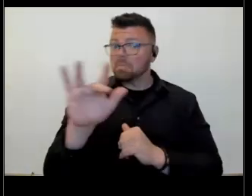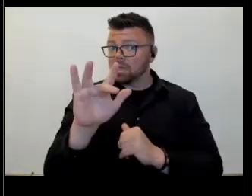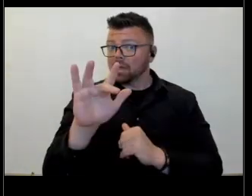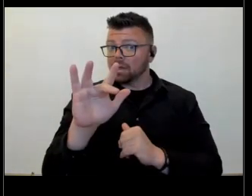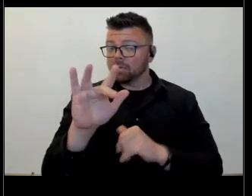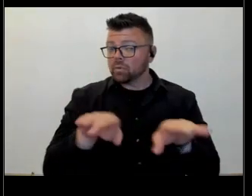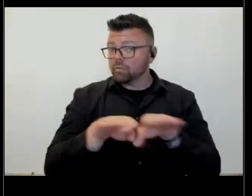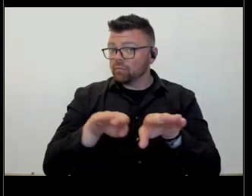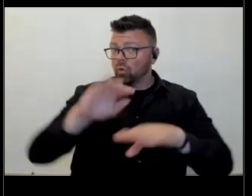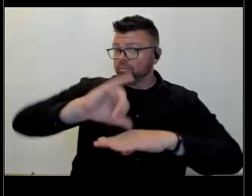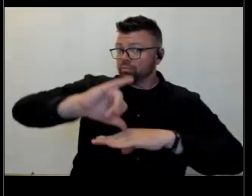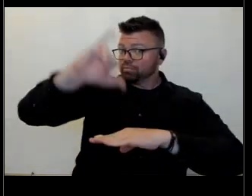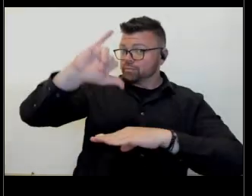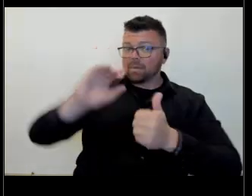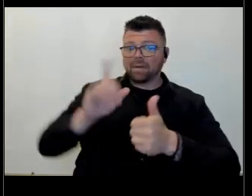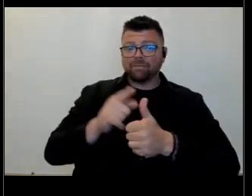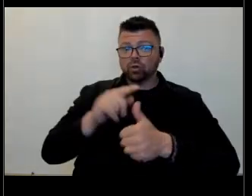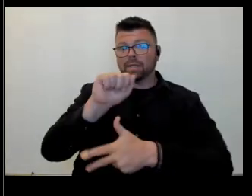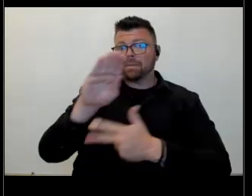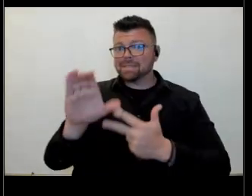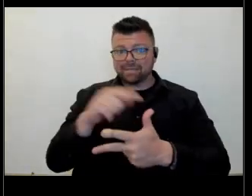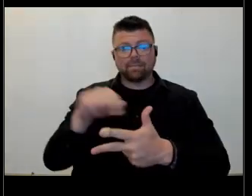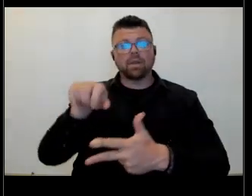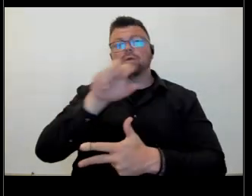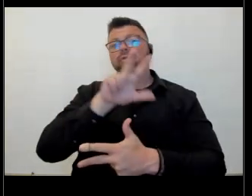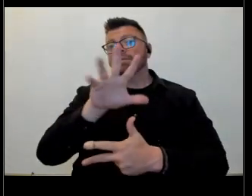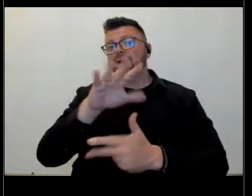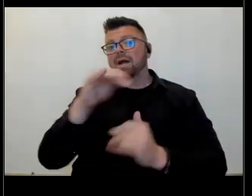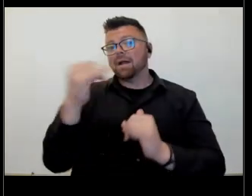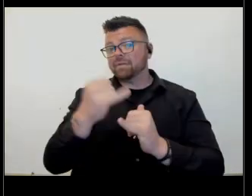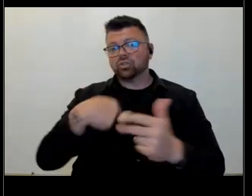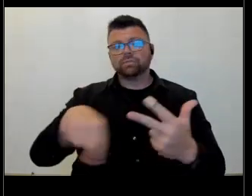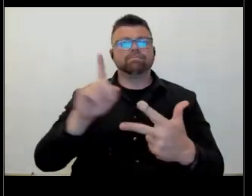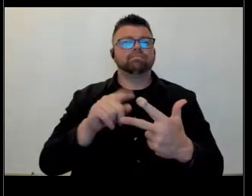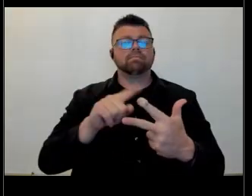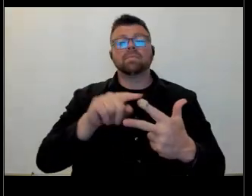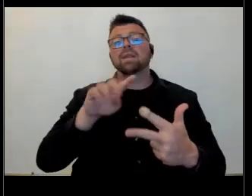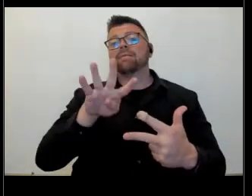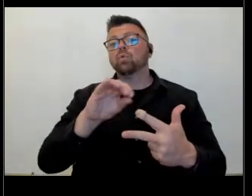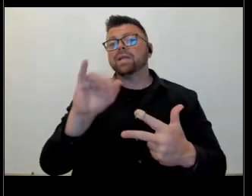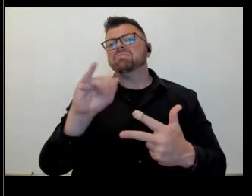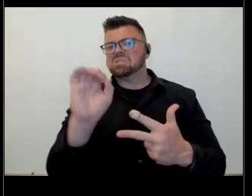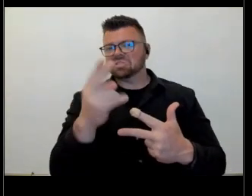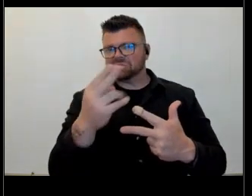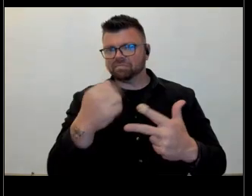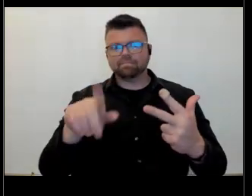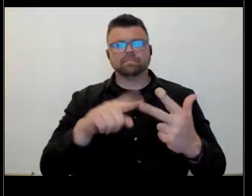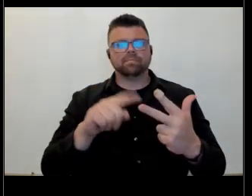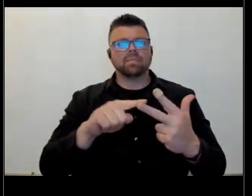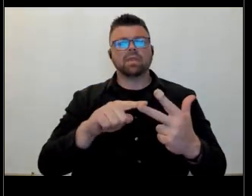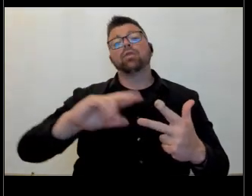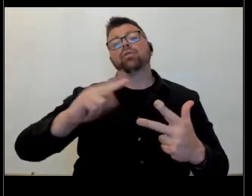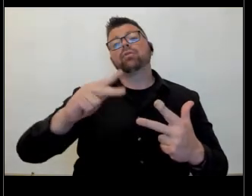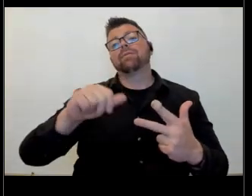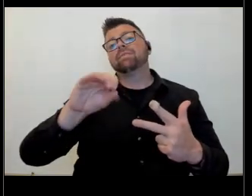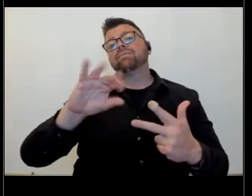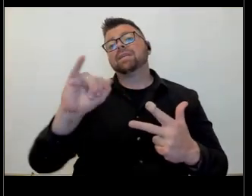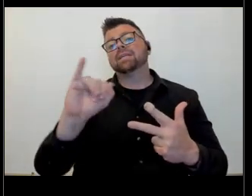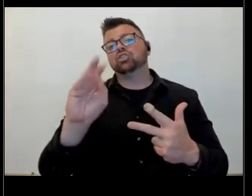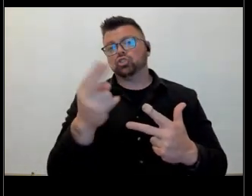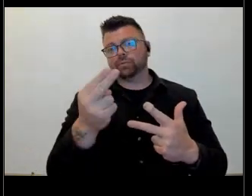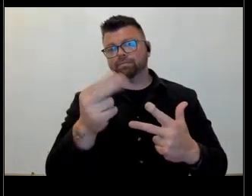First option, 35 inches. The second option, 40 inches. And the third option, 50